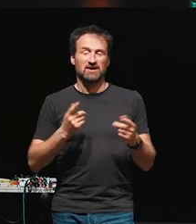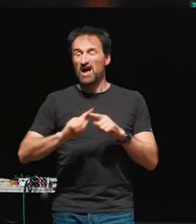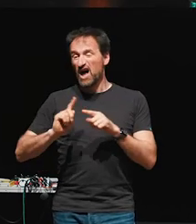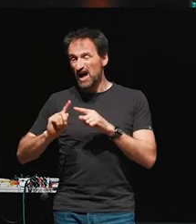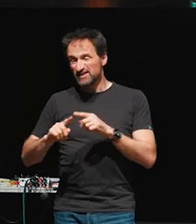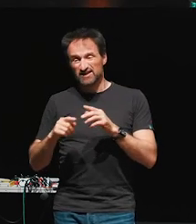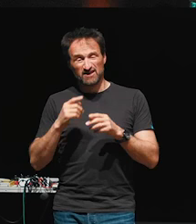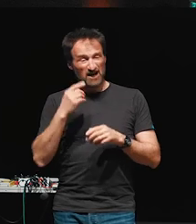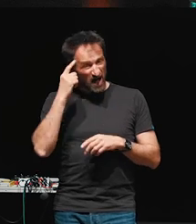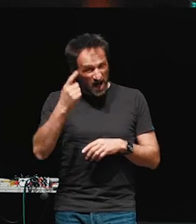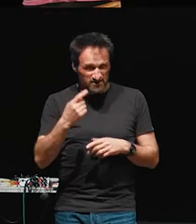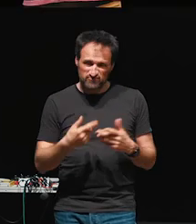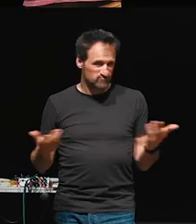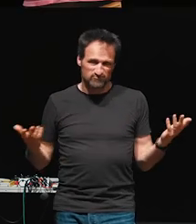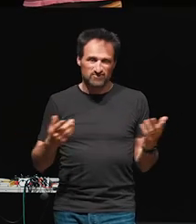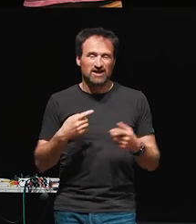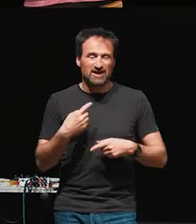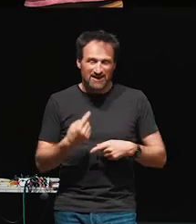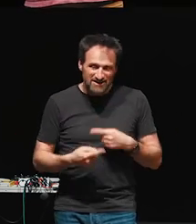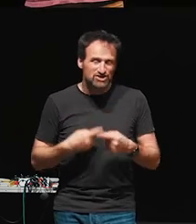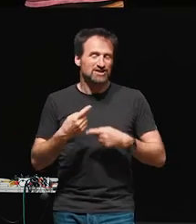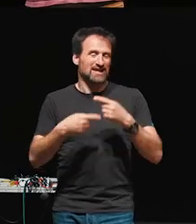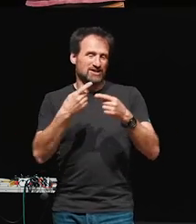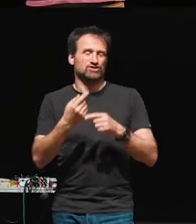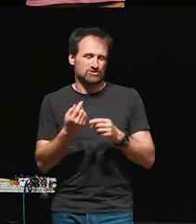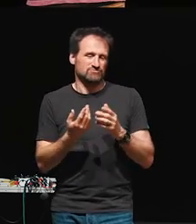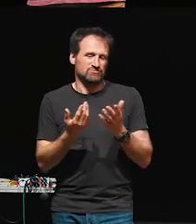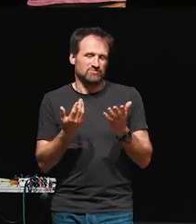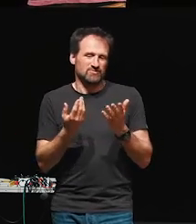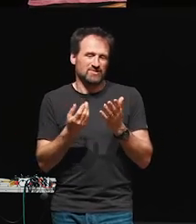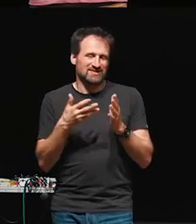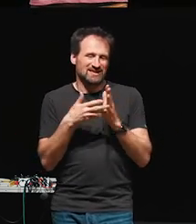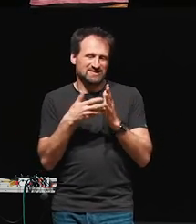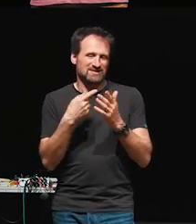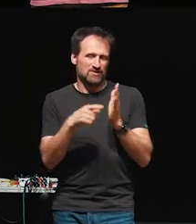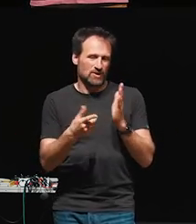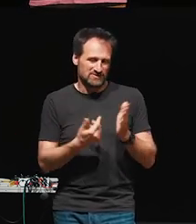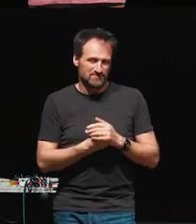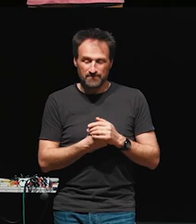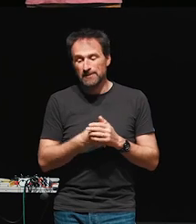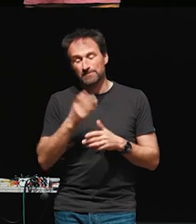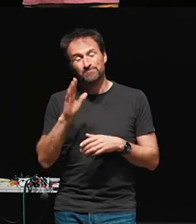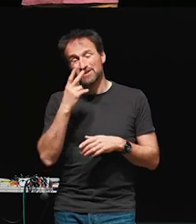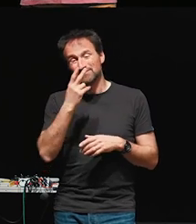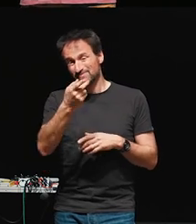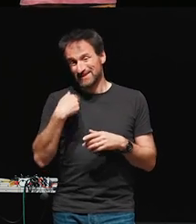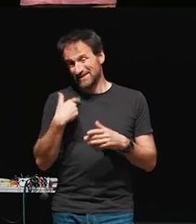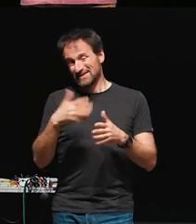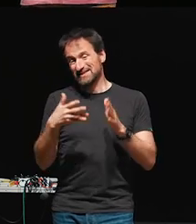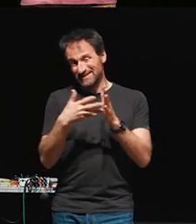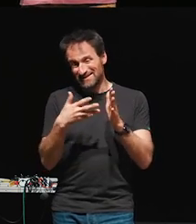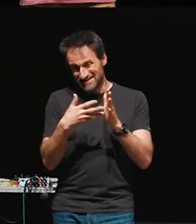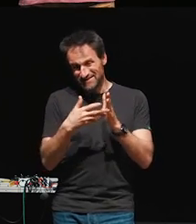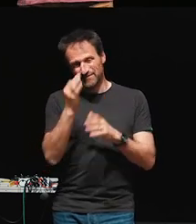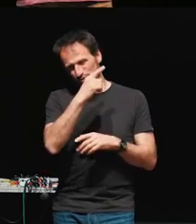just generic testing advice. And so if you want some examples or demos to play around with, you can take a look at the test that I actually wrote for that Game of